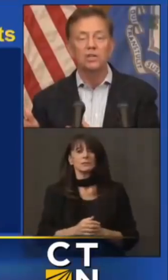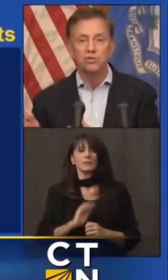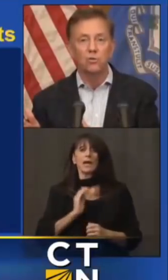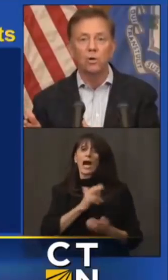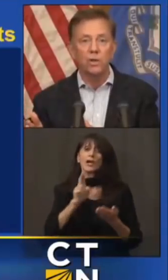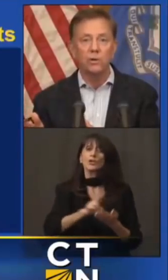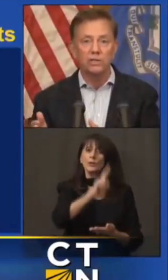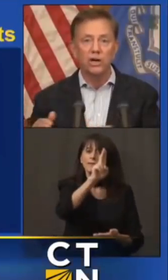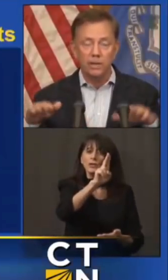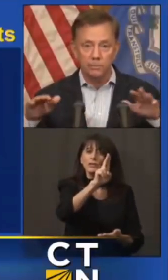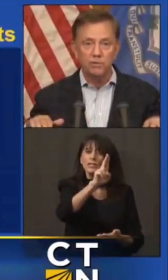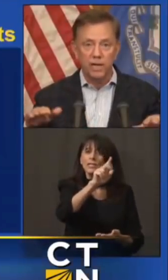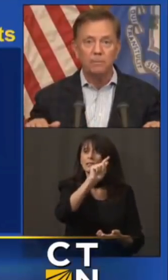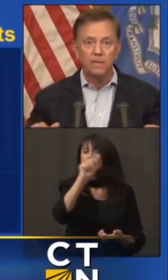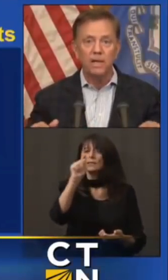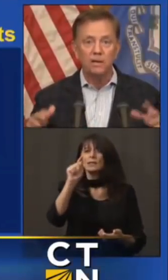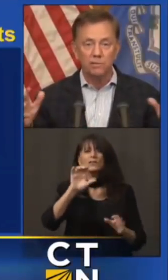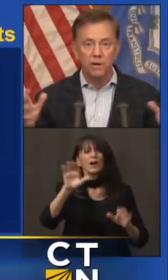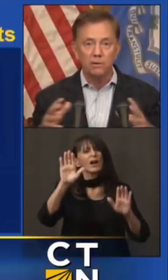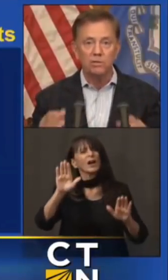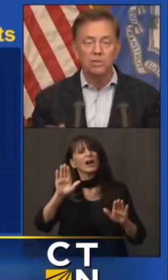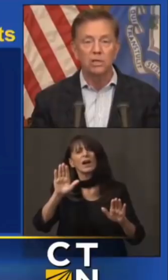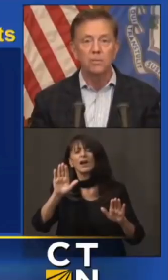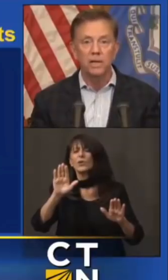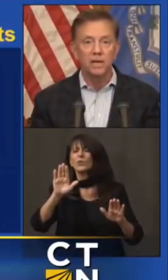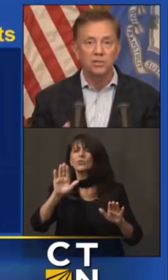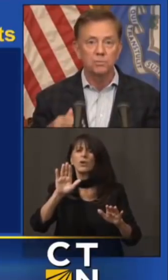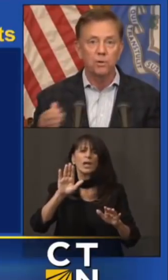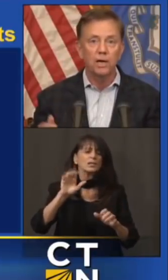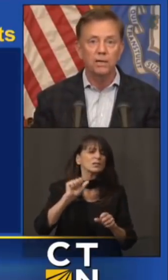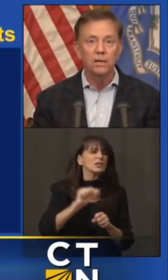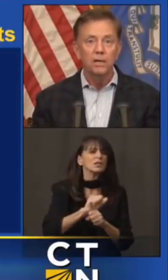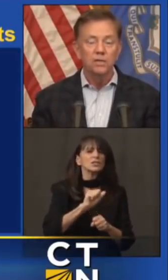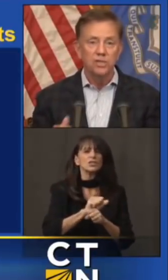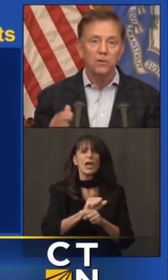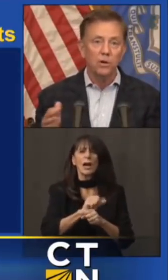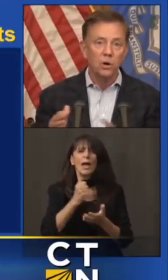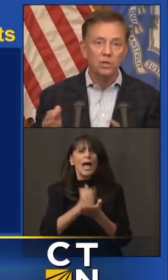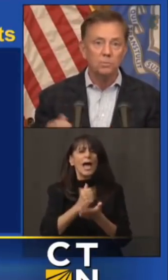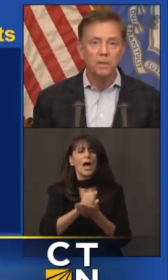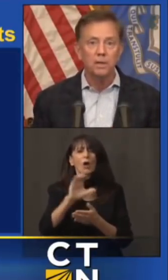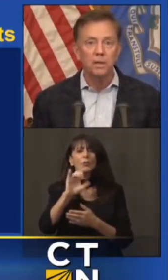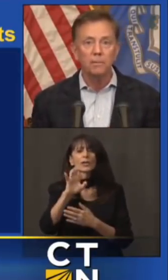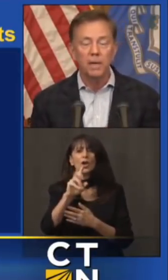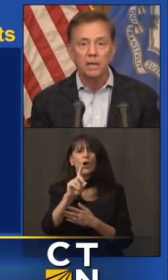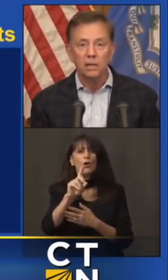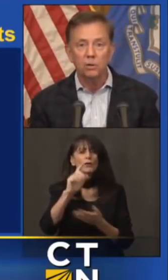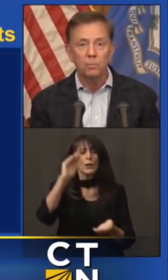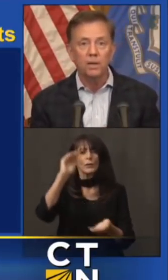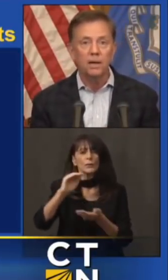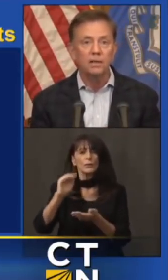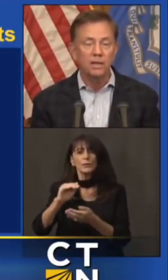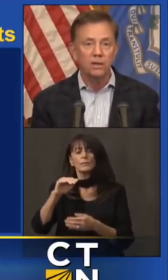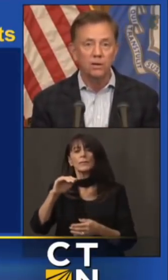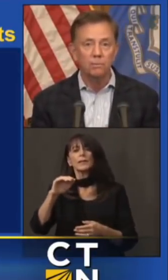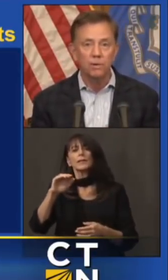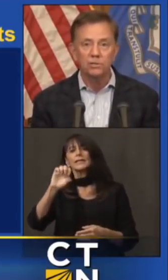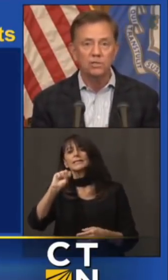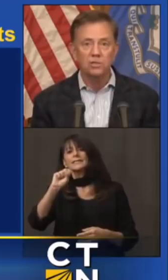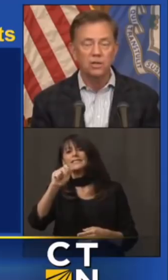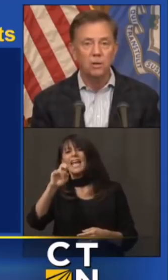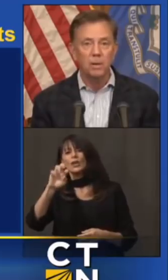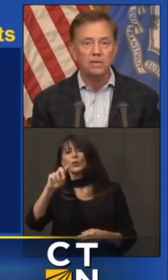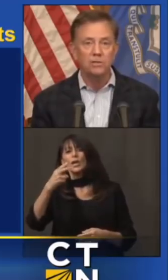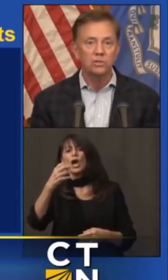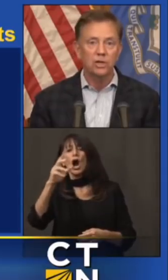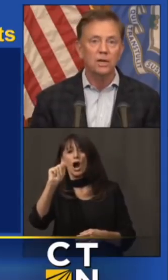done an extraordinary job of tamping down the virus and limiting its spread. Sacred Heart's been hit a little bit. I think there the president's